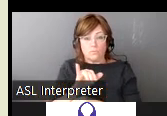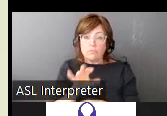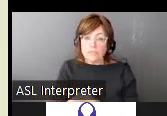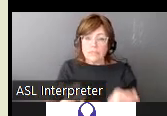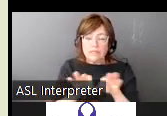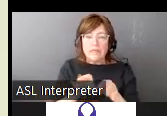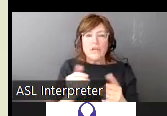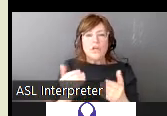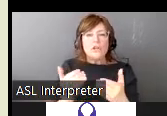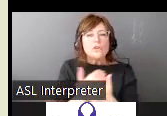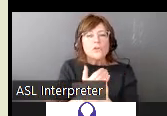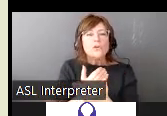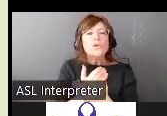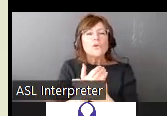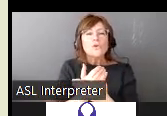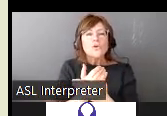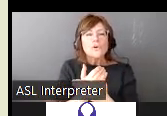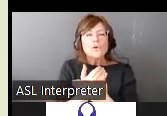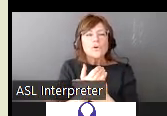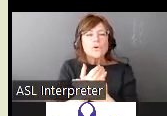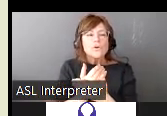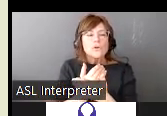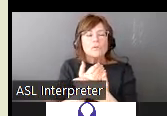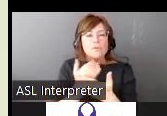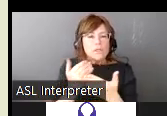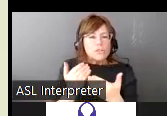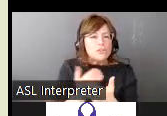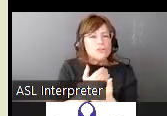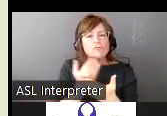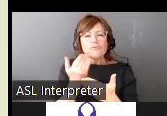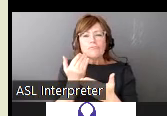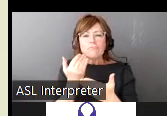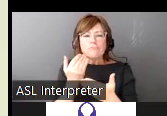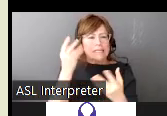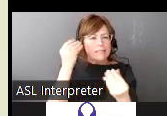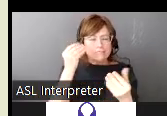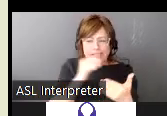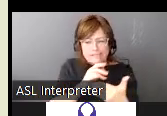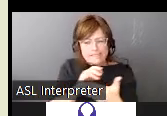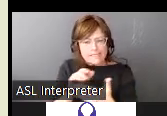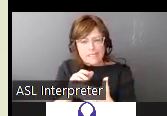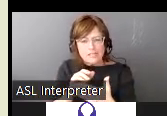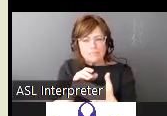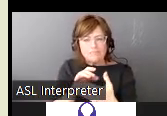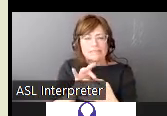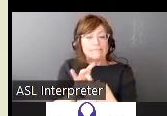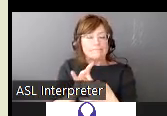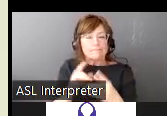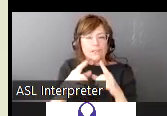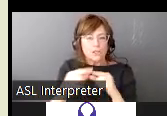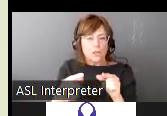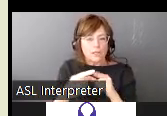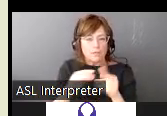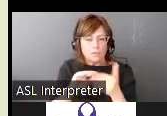new risk factors unique to the Cantonese speaking community. The study design is a mixed